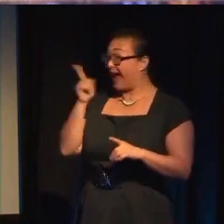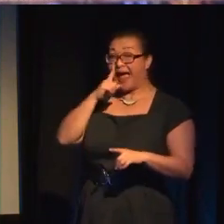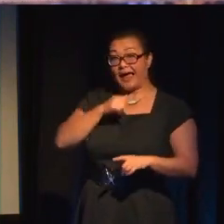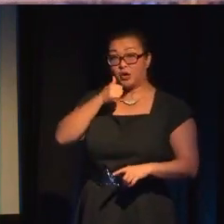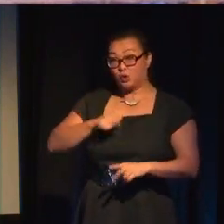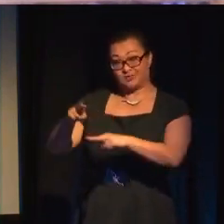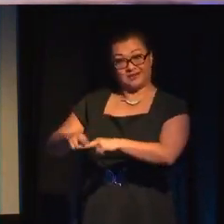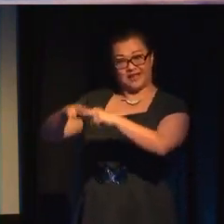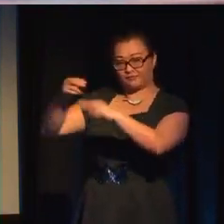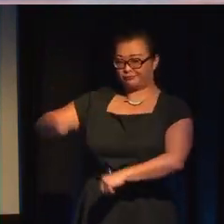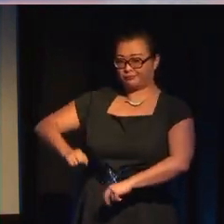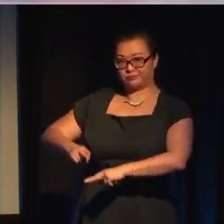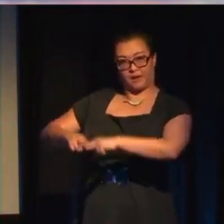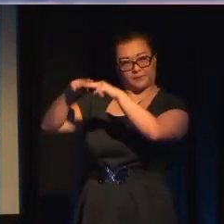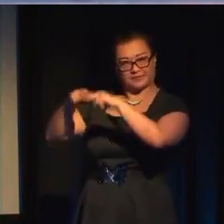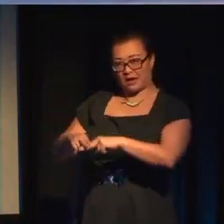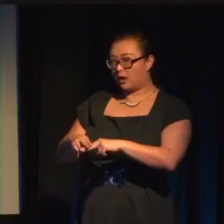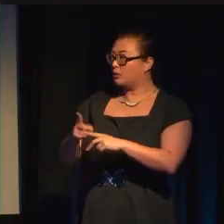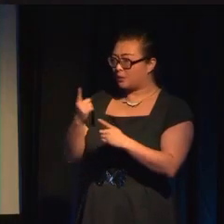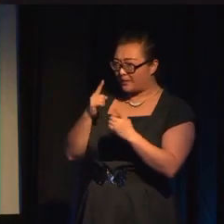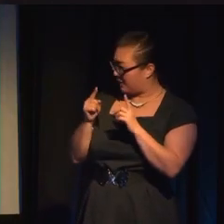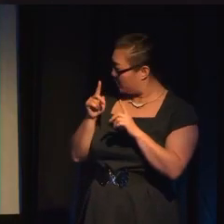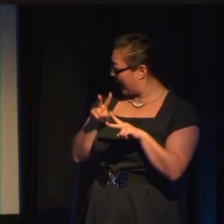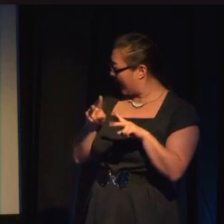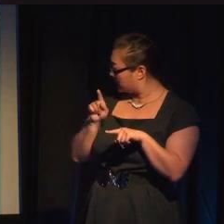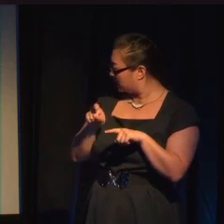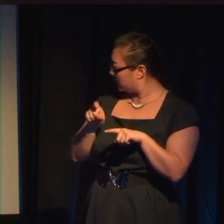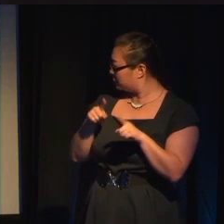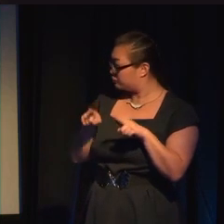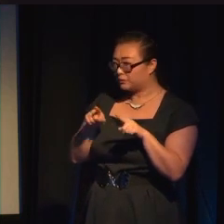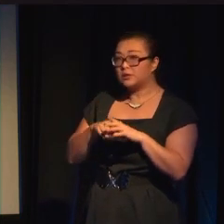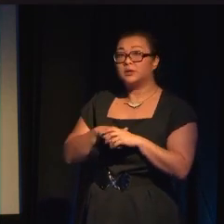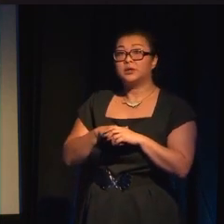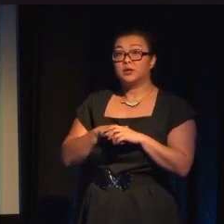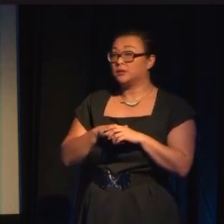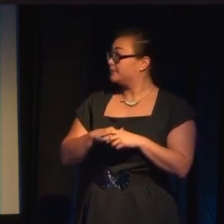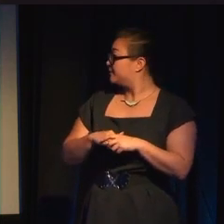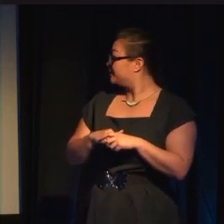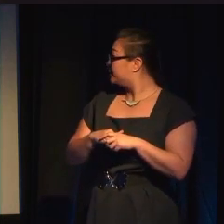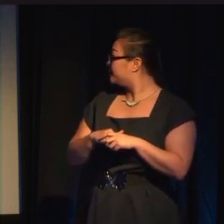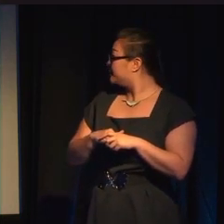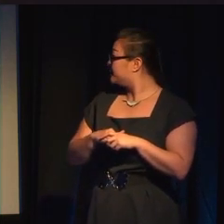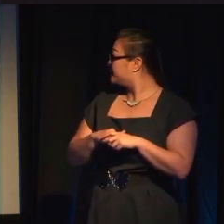down. And if we could play this movie, that would be great. And what we're going to do... Hey, Lamb.